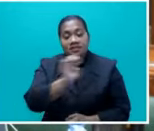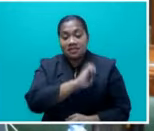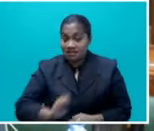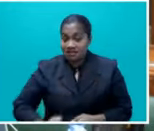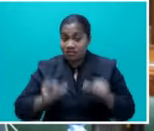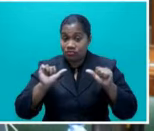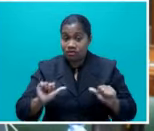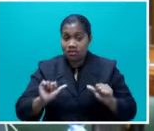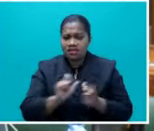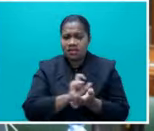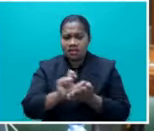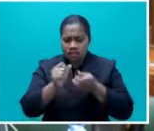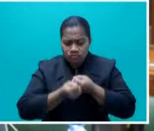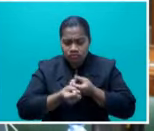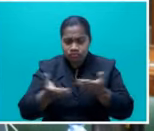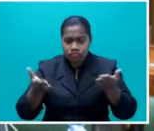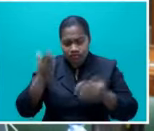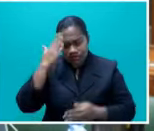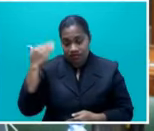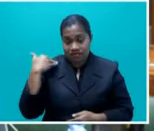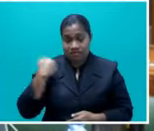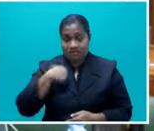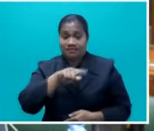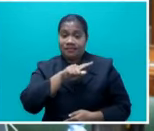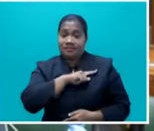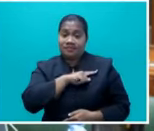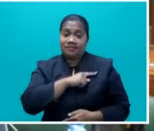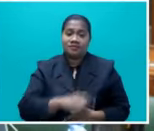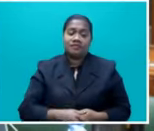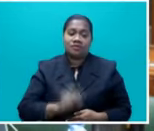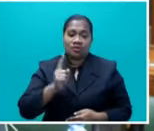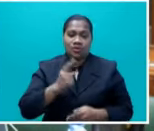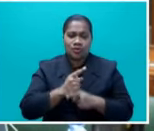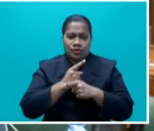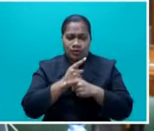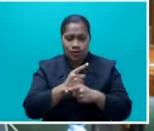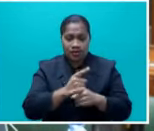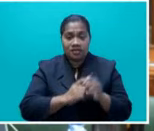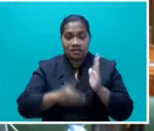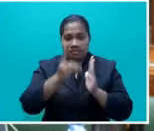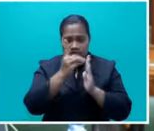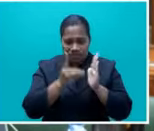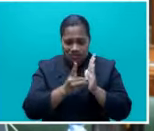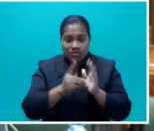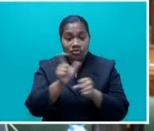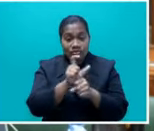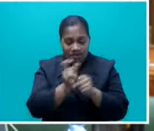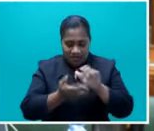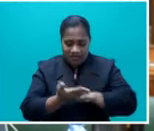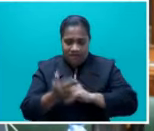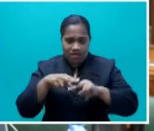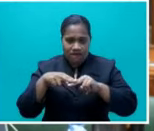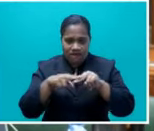clearly outlined in his opening remarks and reminded us to guard closely the democracy created under our Fijian Constitution.